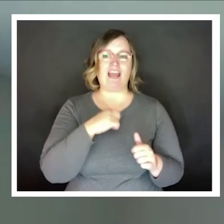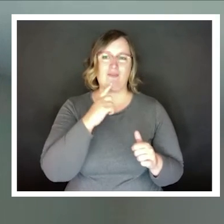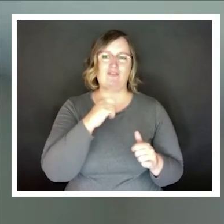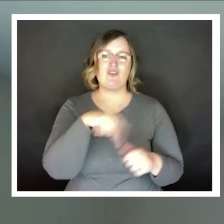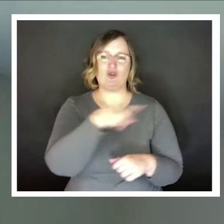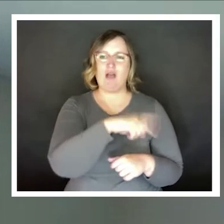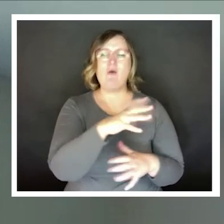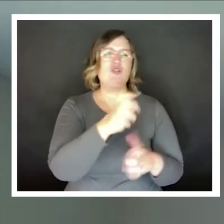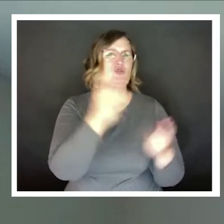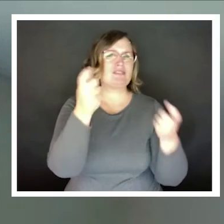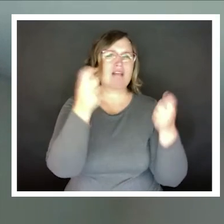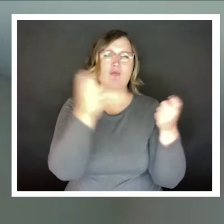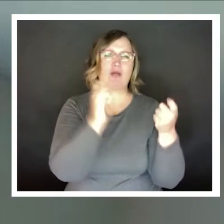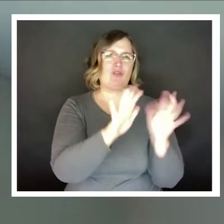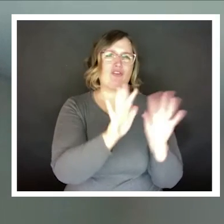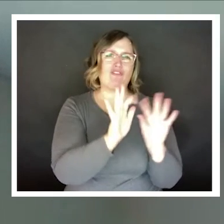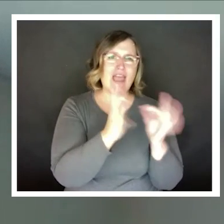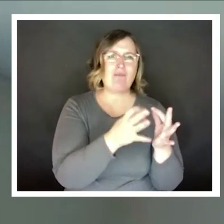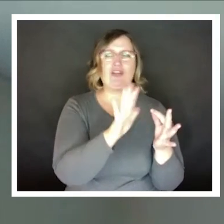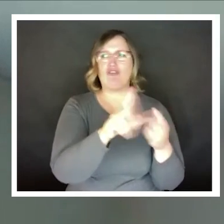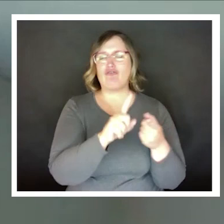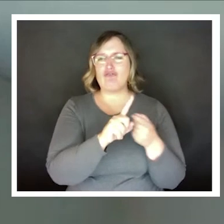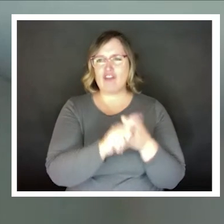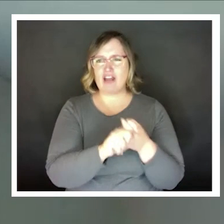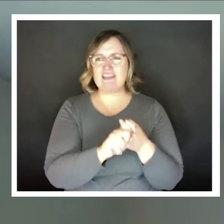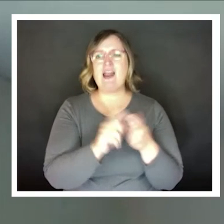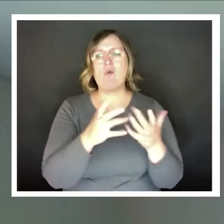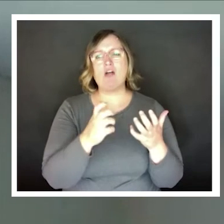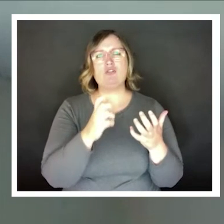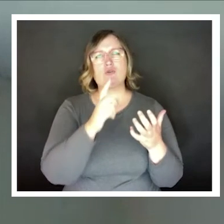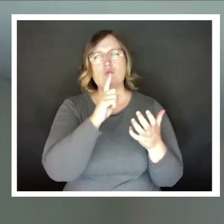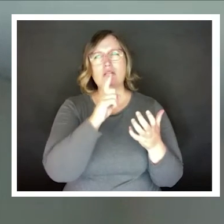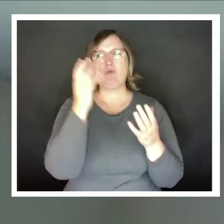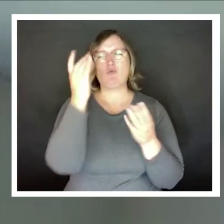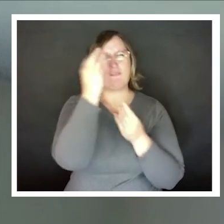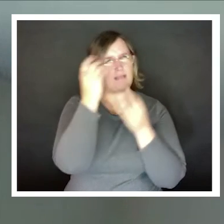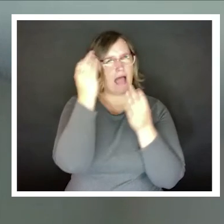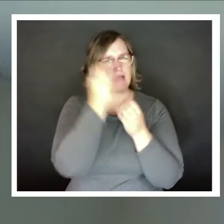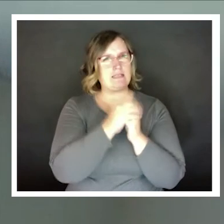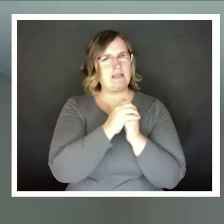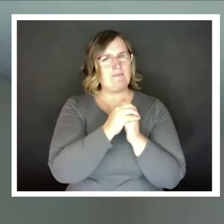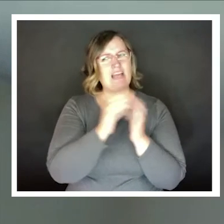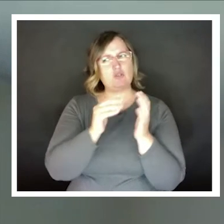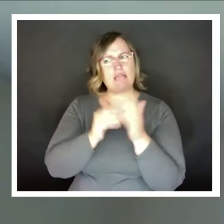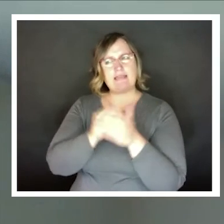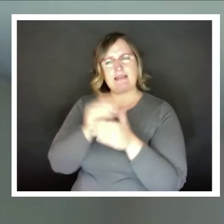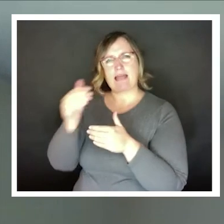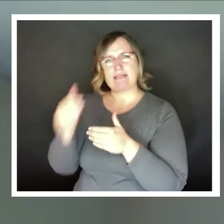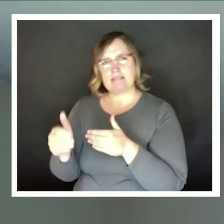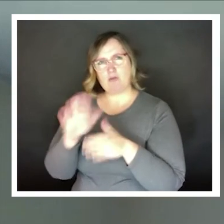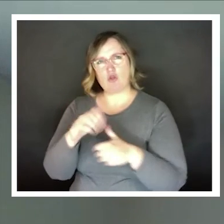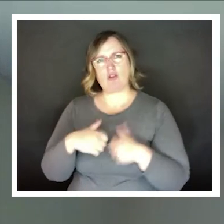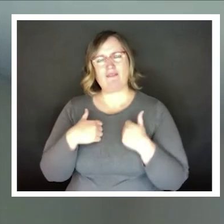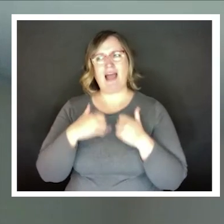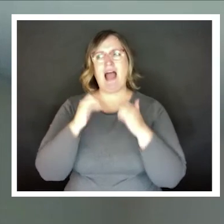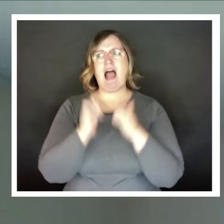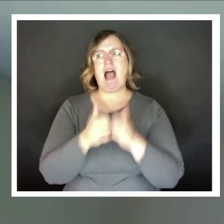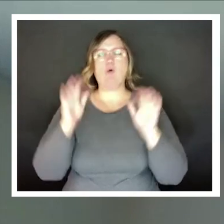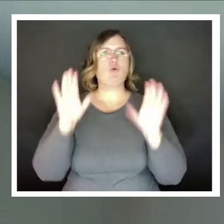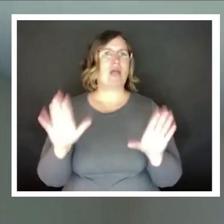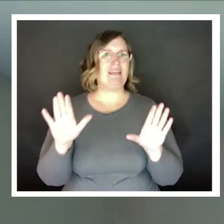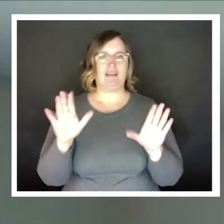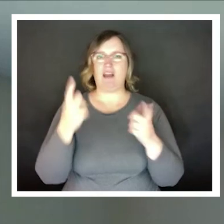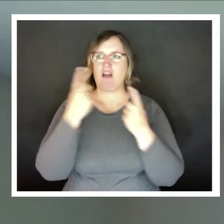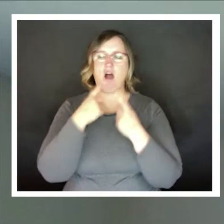you to celebrate with your family, with your friends, and I want you to reflect as you take this next step in your life on how great an